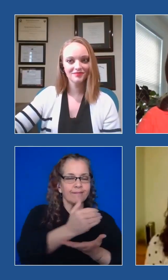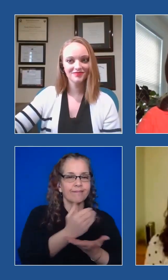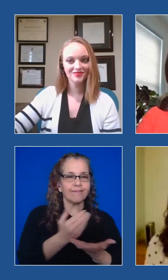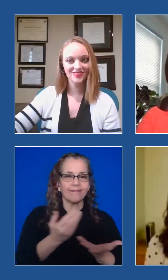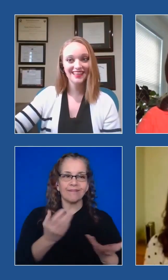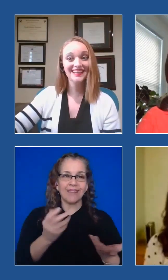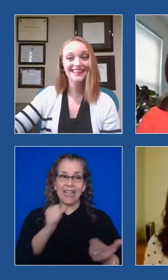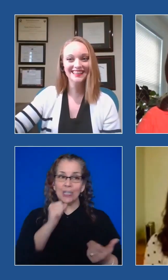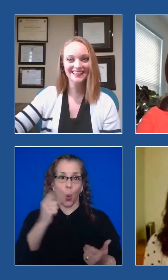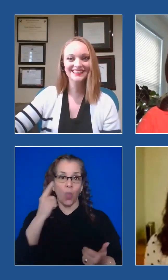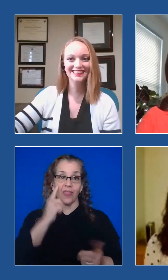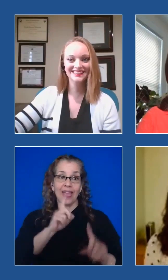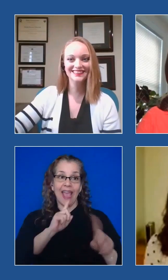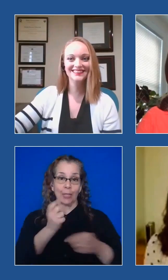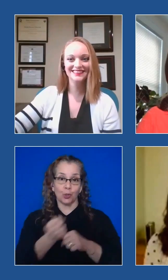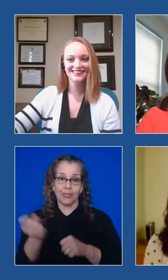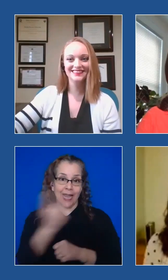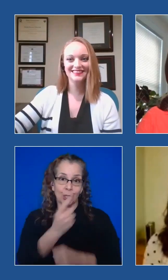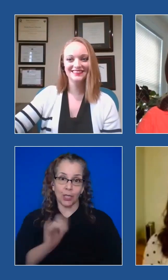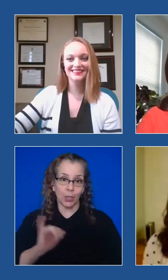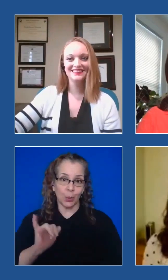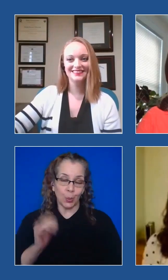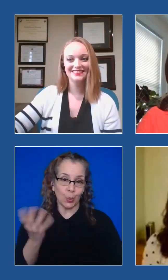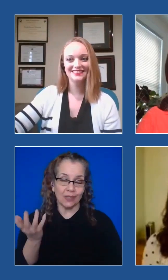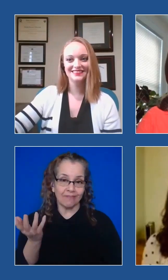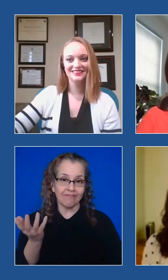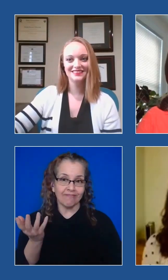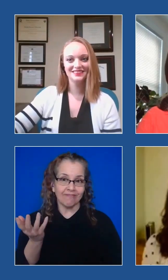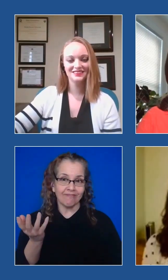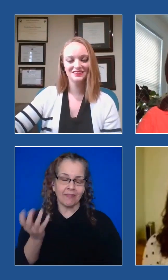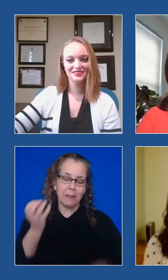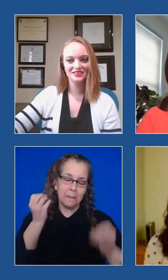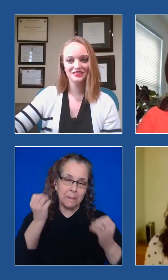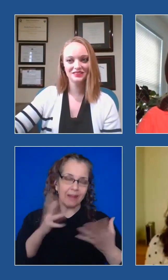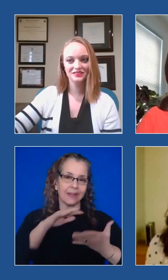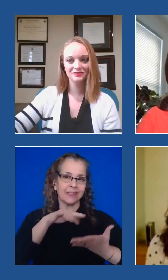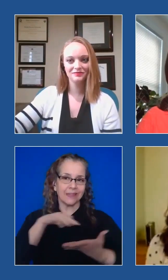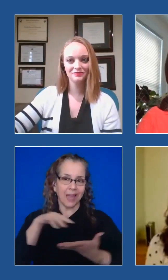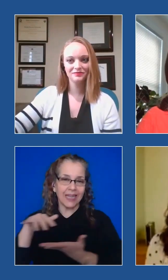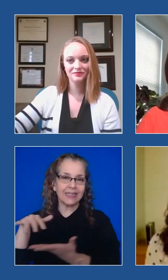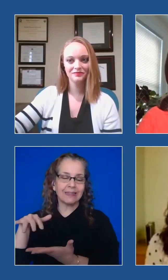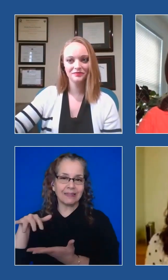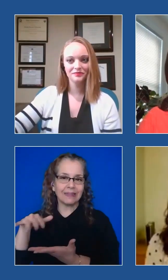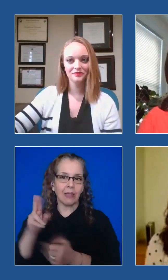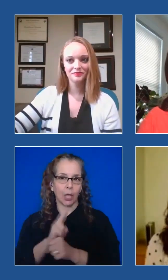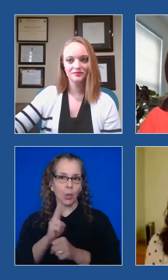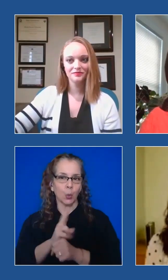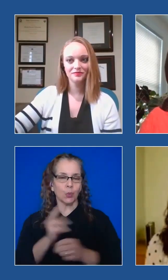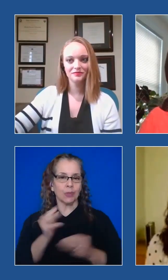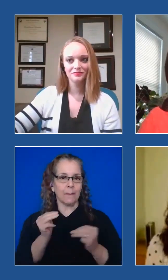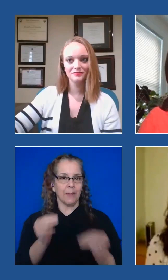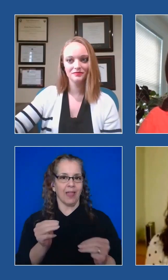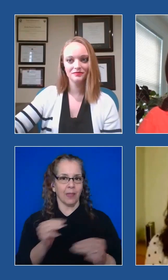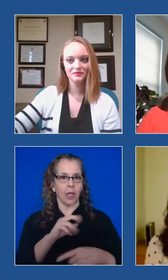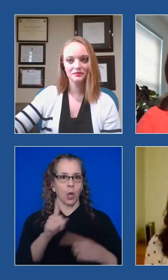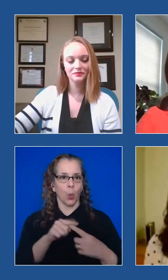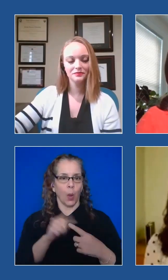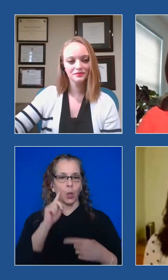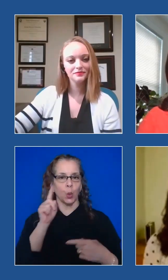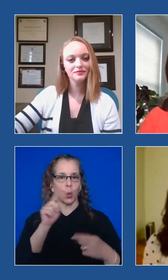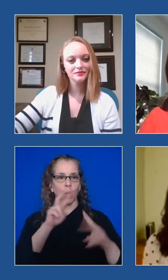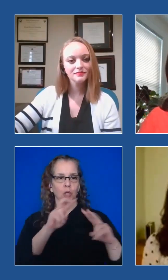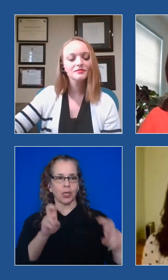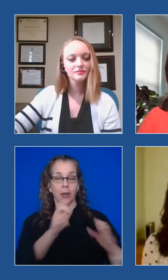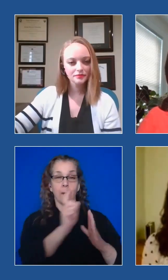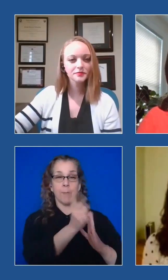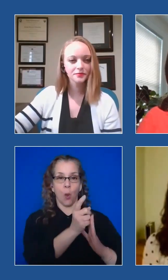year either, but I think like all of these different studies that use these methods where you're looking at it more from a